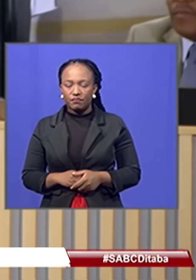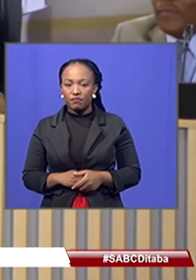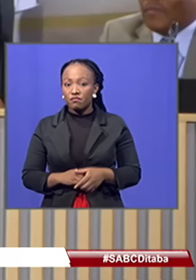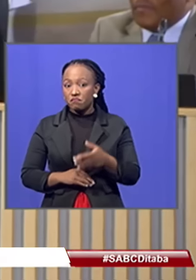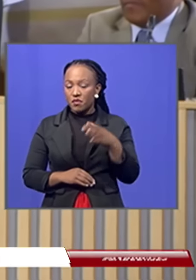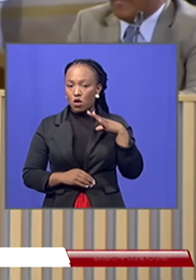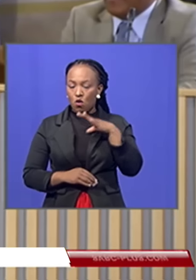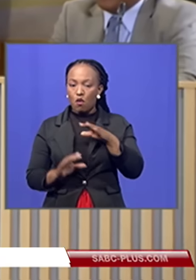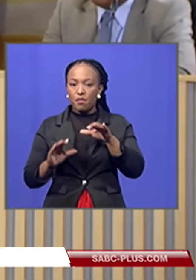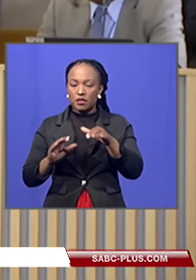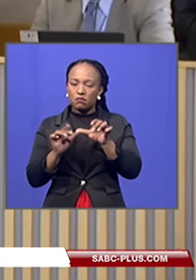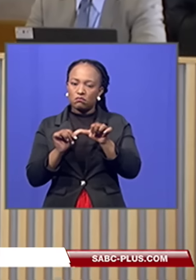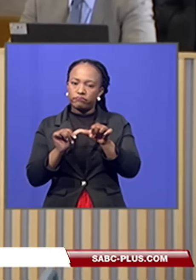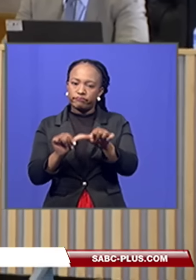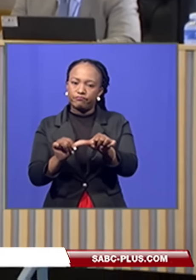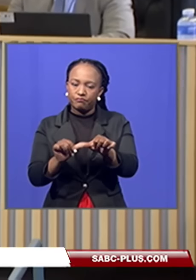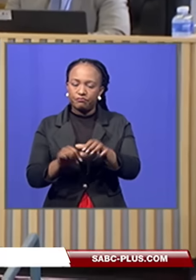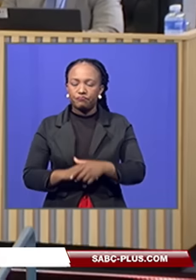Komishene e sa tšwela pele.